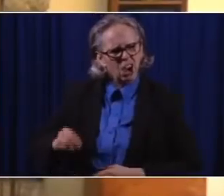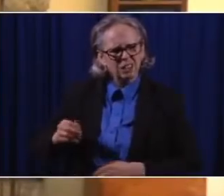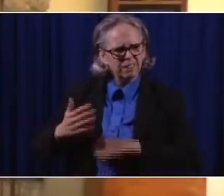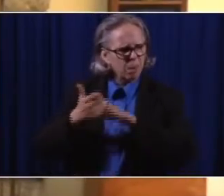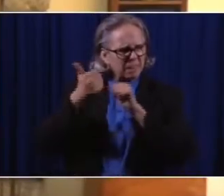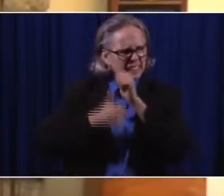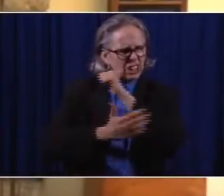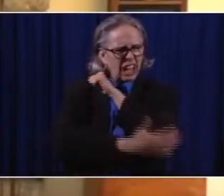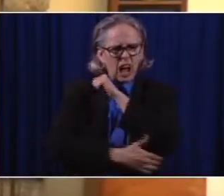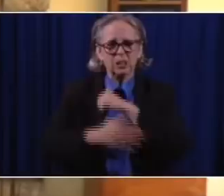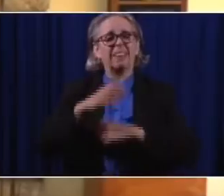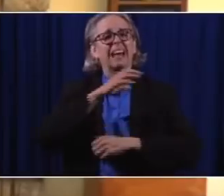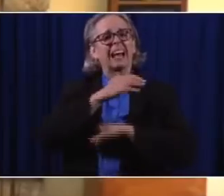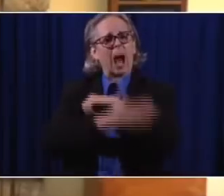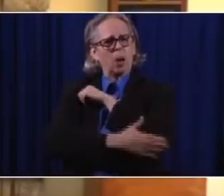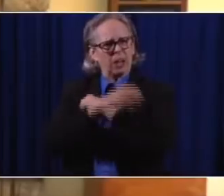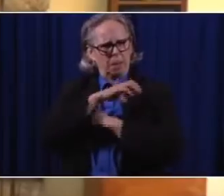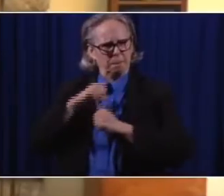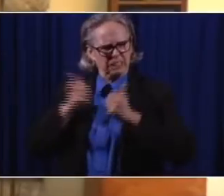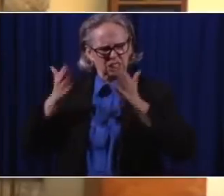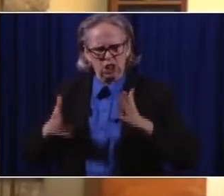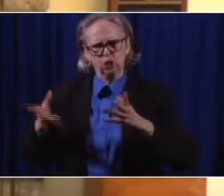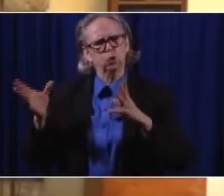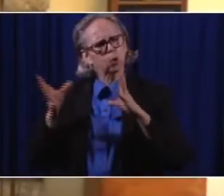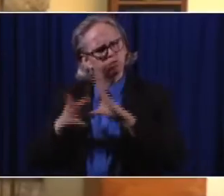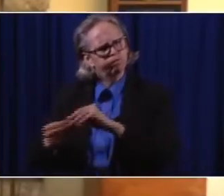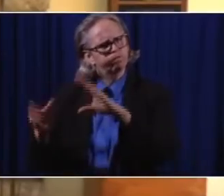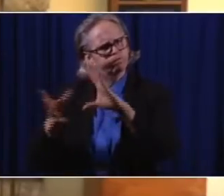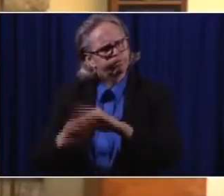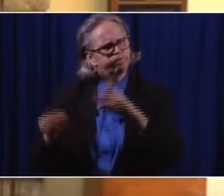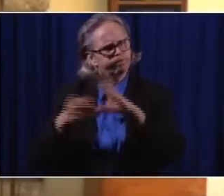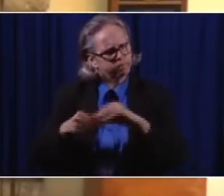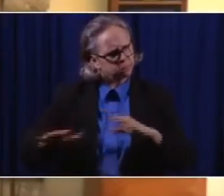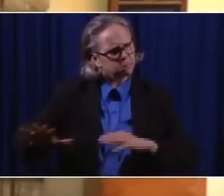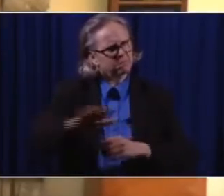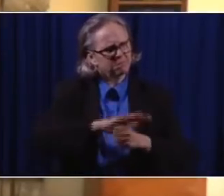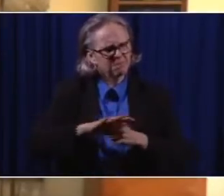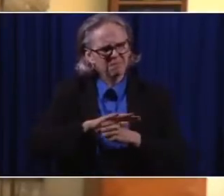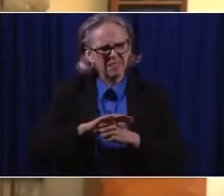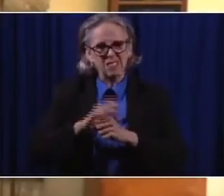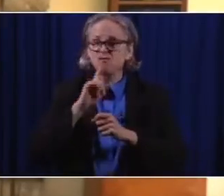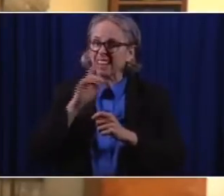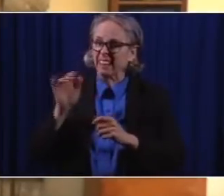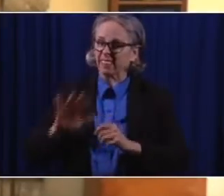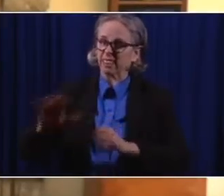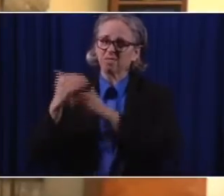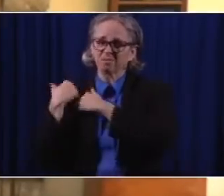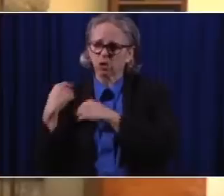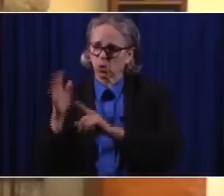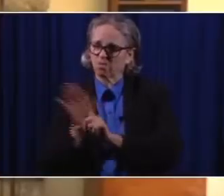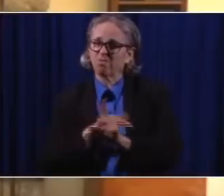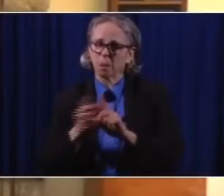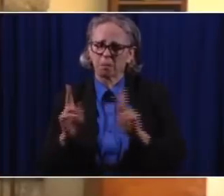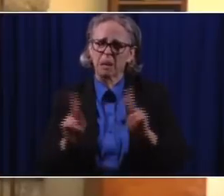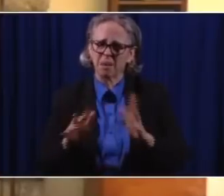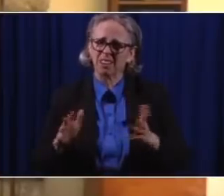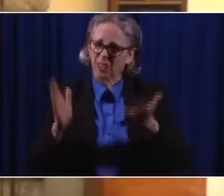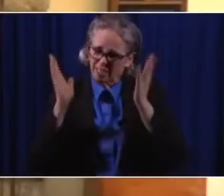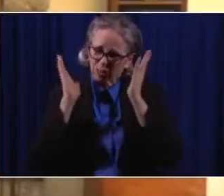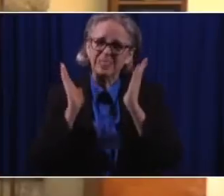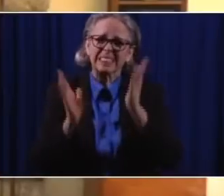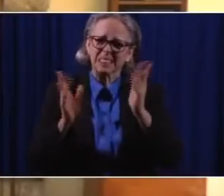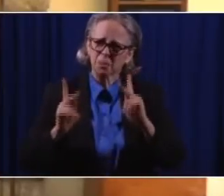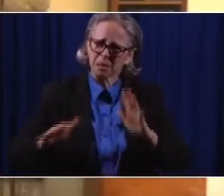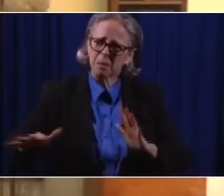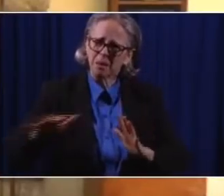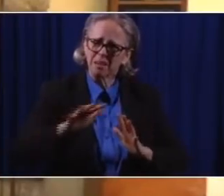a persuasion. Part of what this is bringing people along and letting